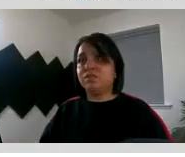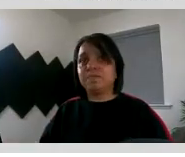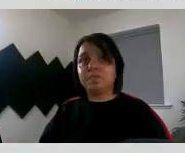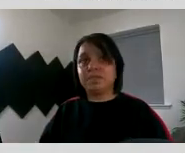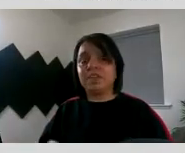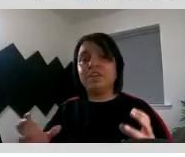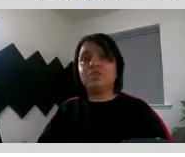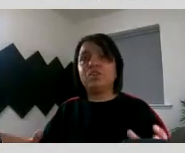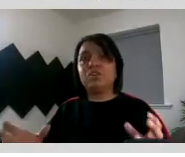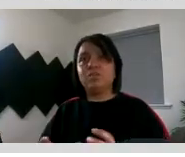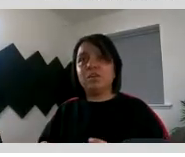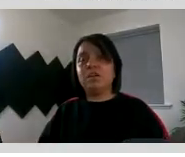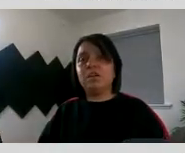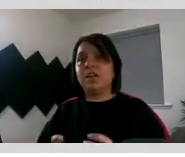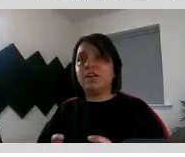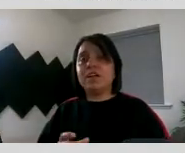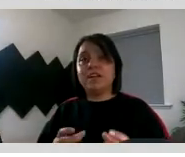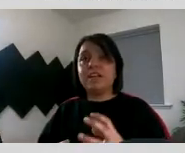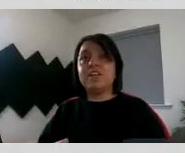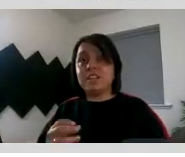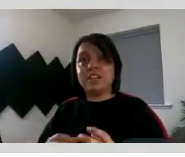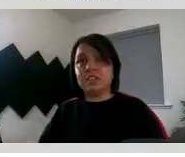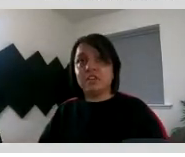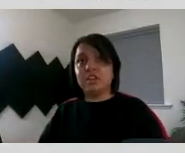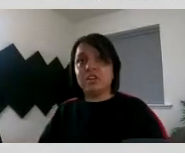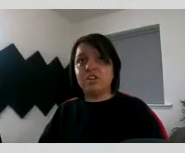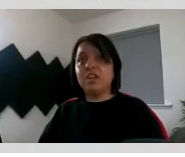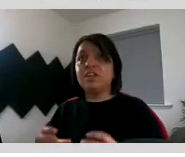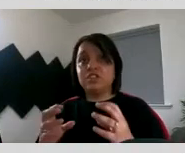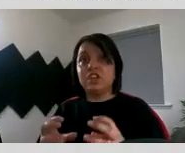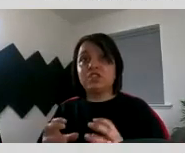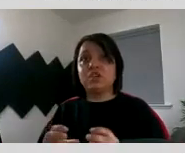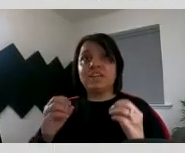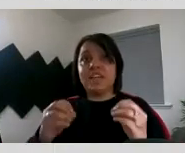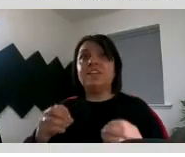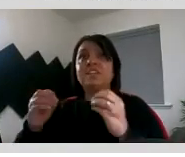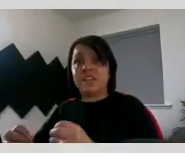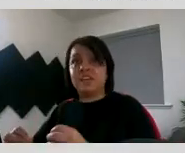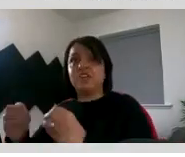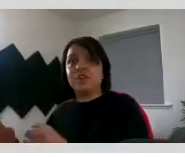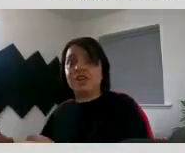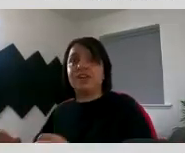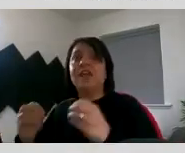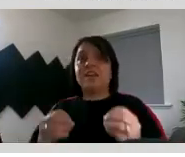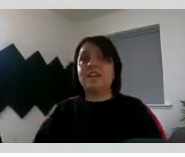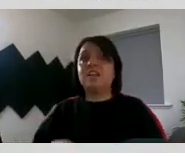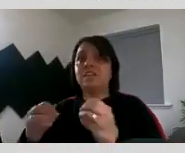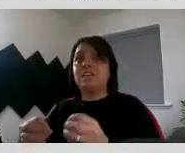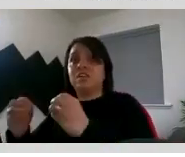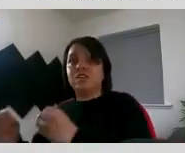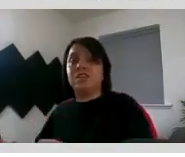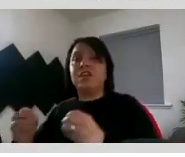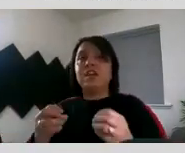or something, you can join a group like Kenyans in East London. There's lots of groups, Kenyans in the UK, Kenyans